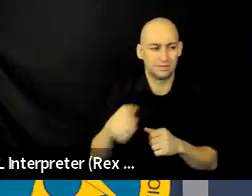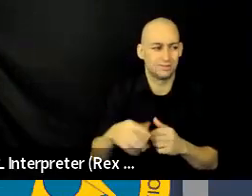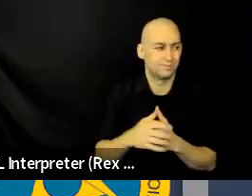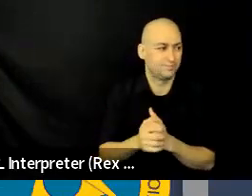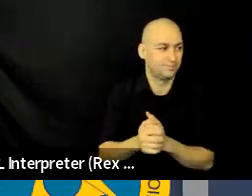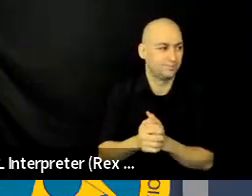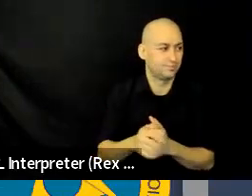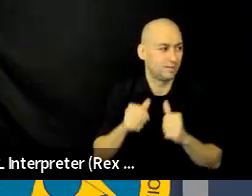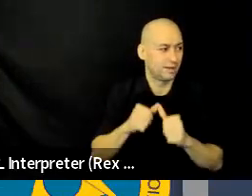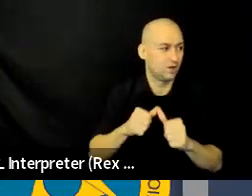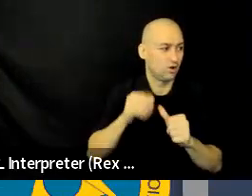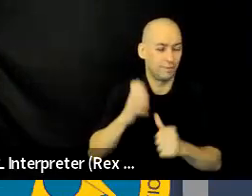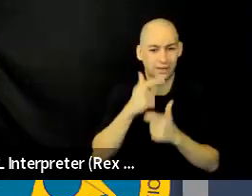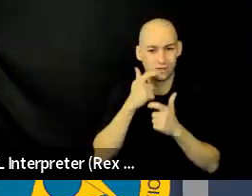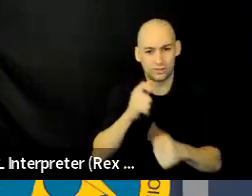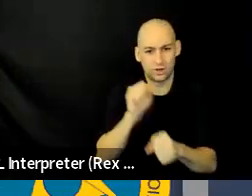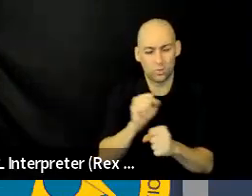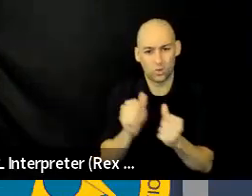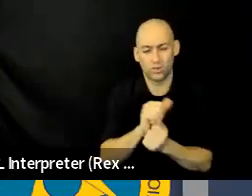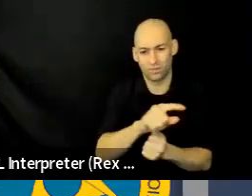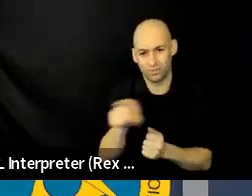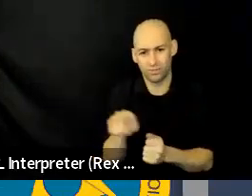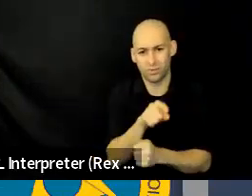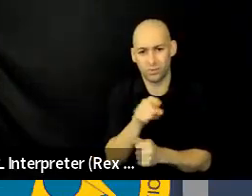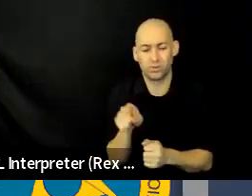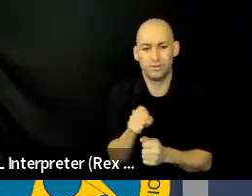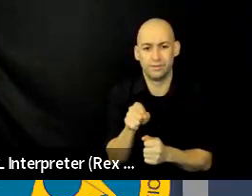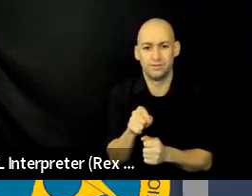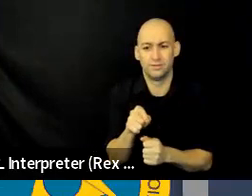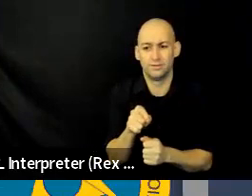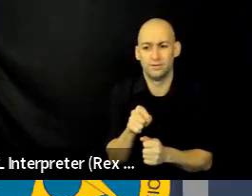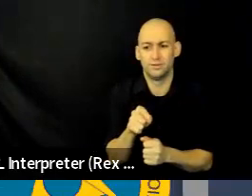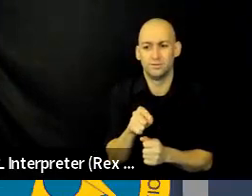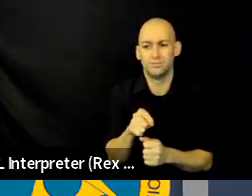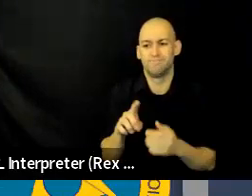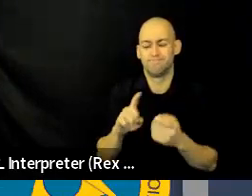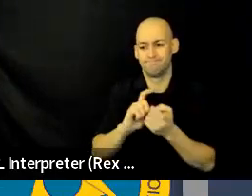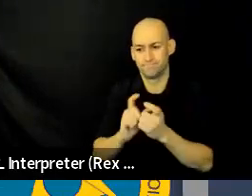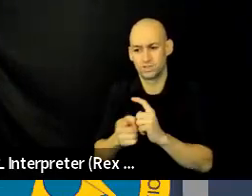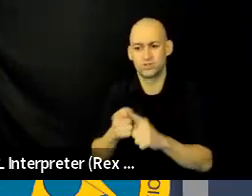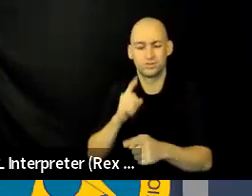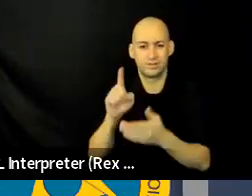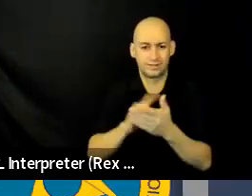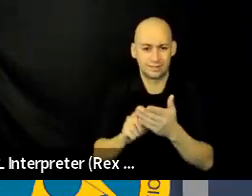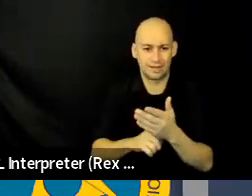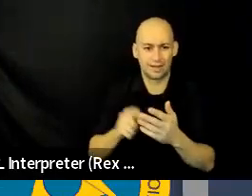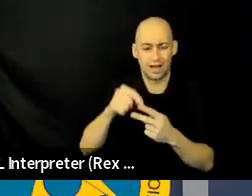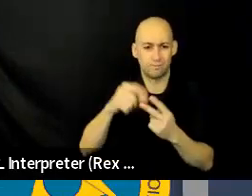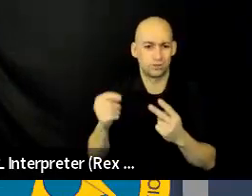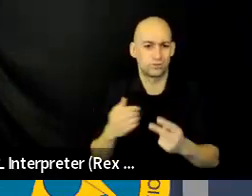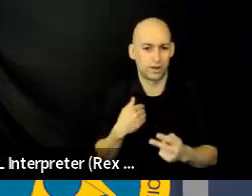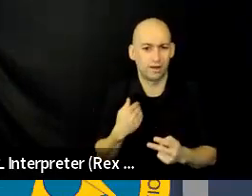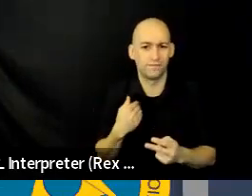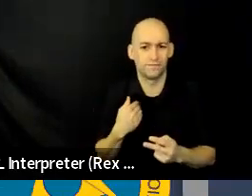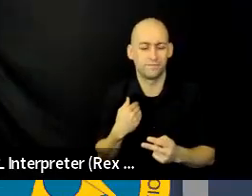be interested in working with you and working on refinements to the design and options and ideas you have to make refinements.